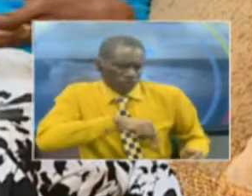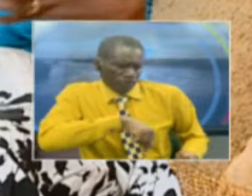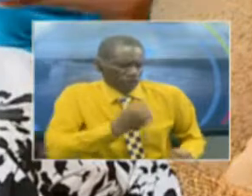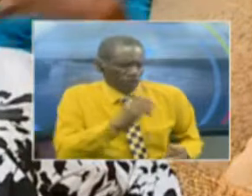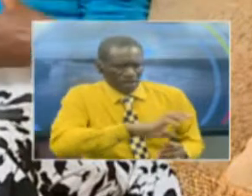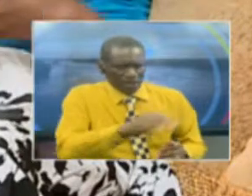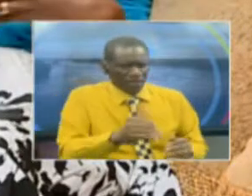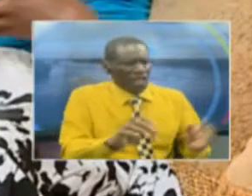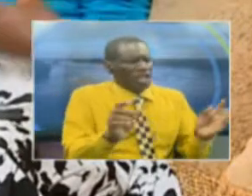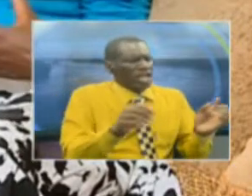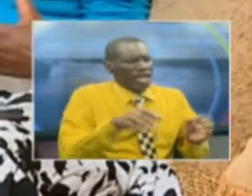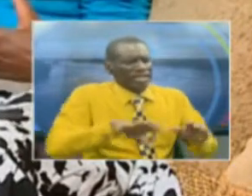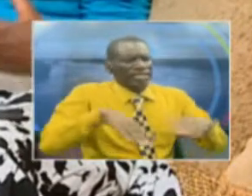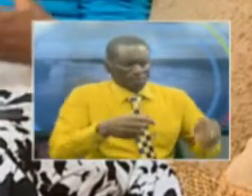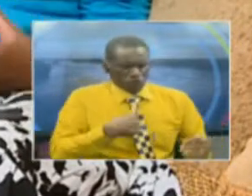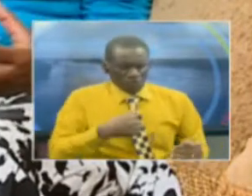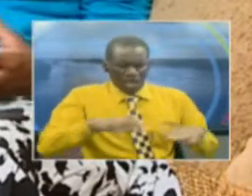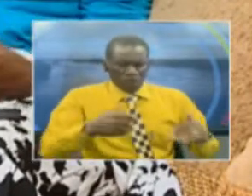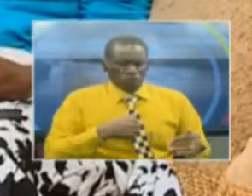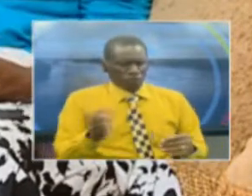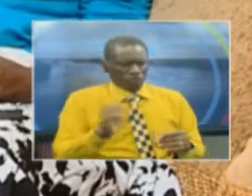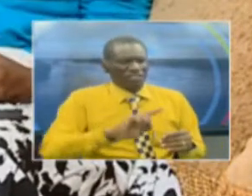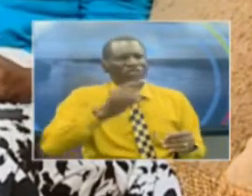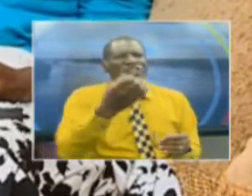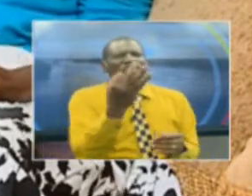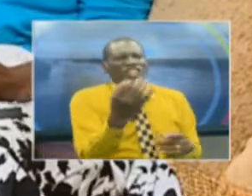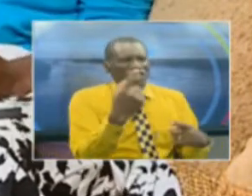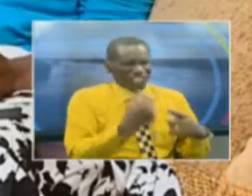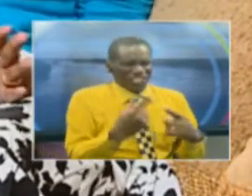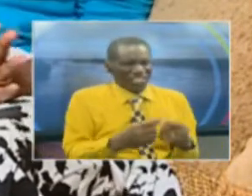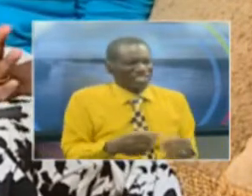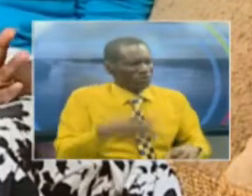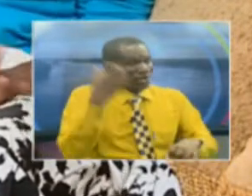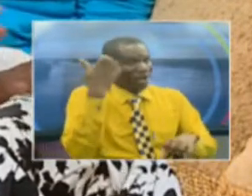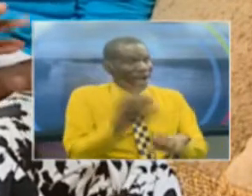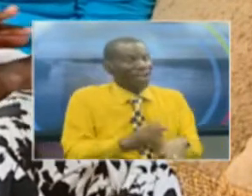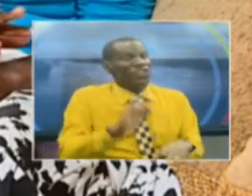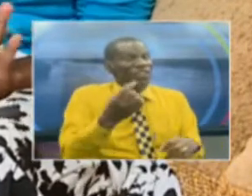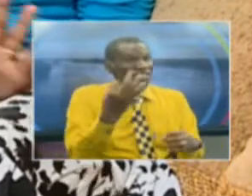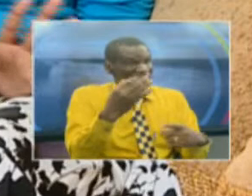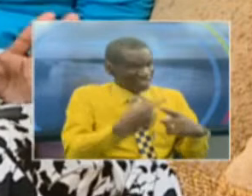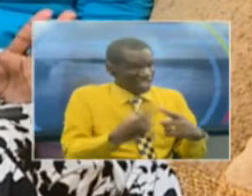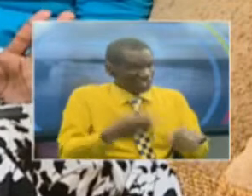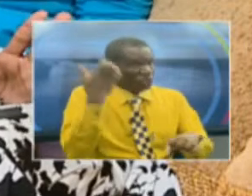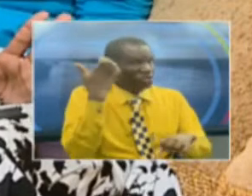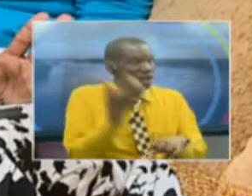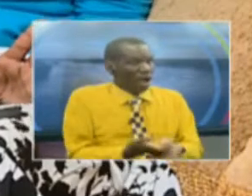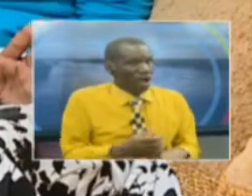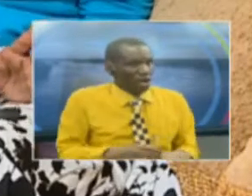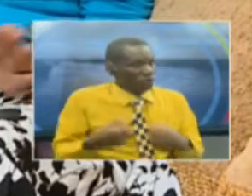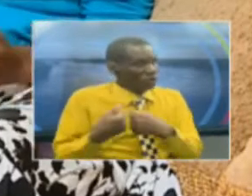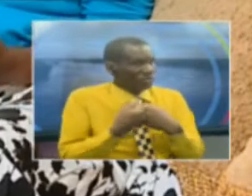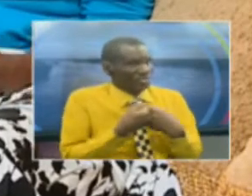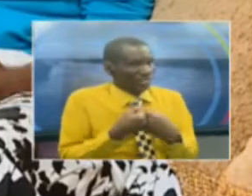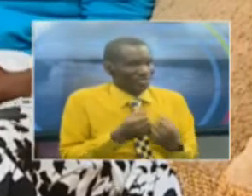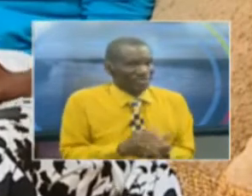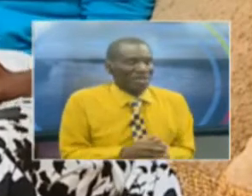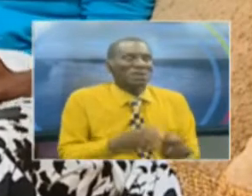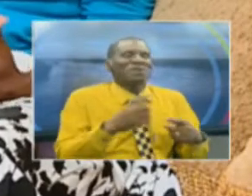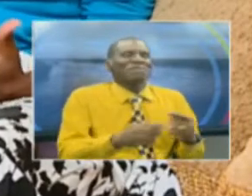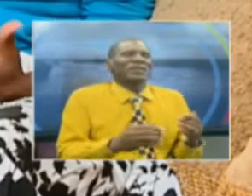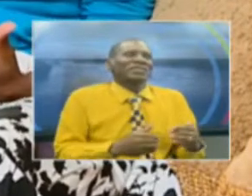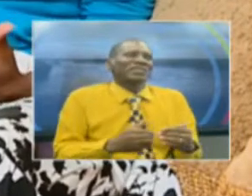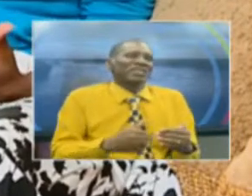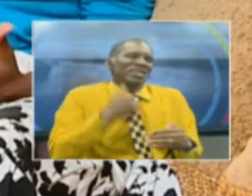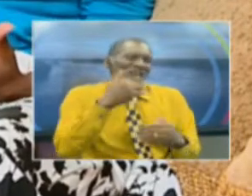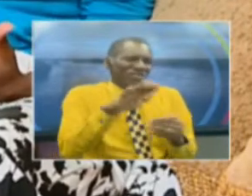not to be, it's about me, it's about me. The first 3 years were really, really terrible. But